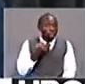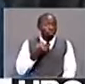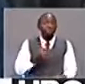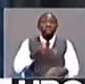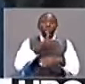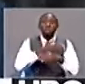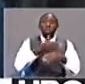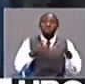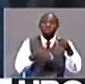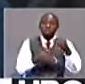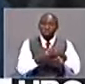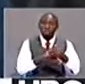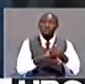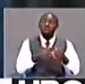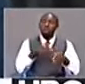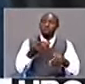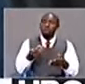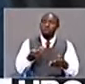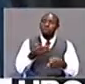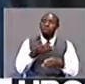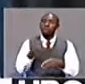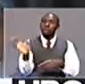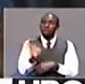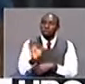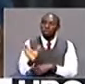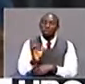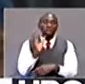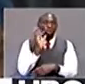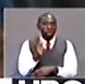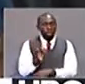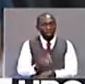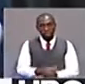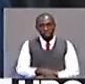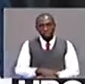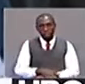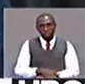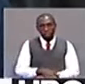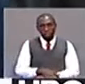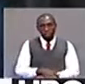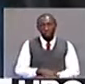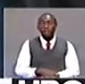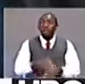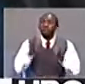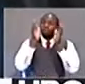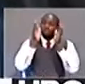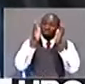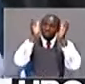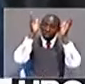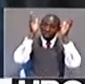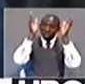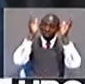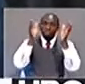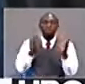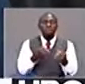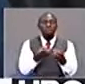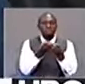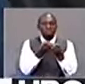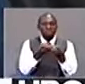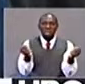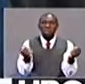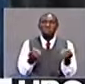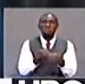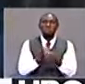what we call a council of elders? Right, Honorable Speaker, the Archbishop raised a number of complaints about